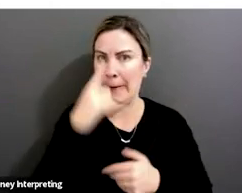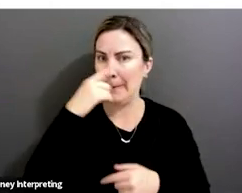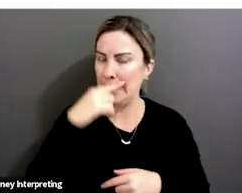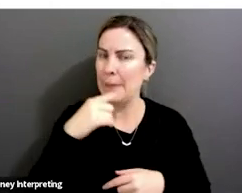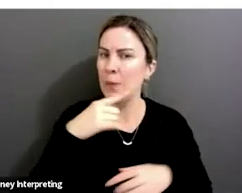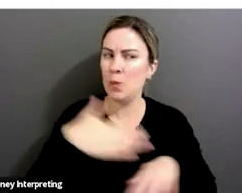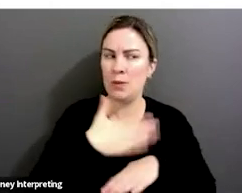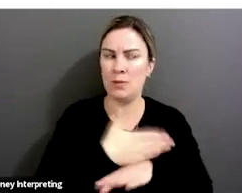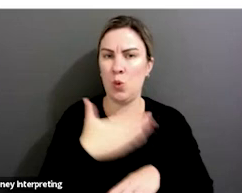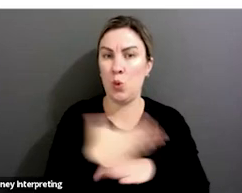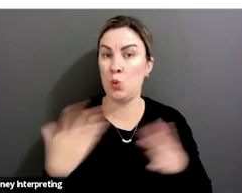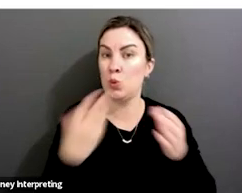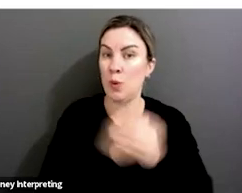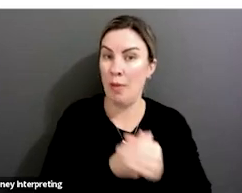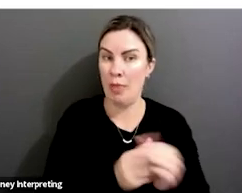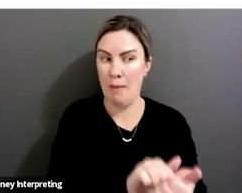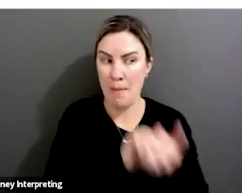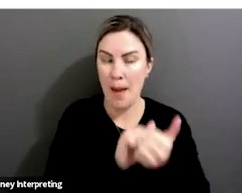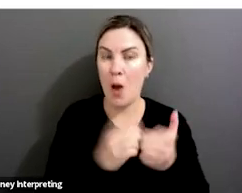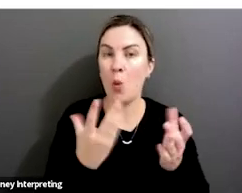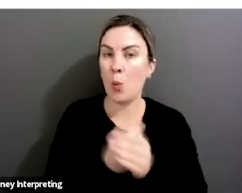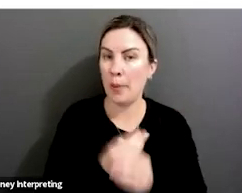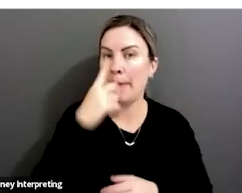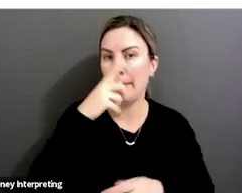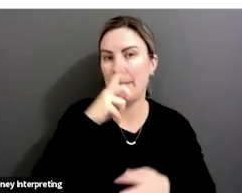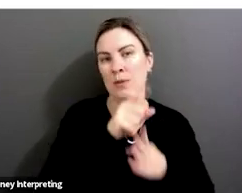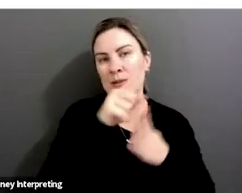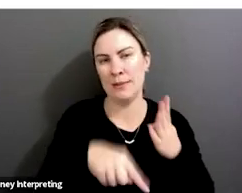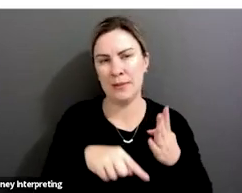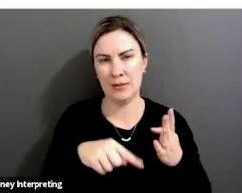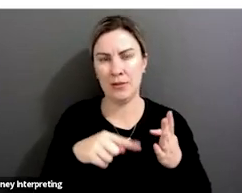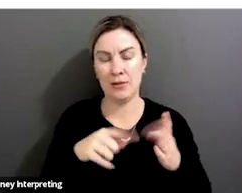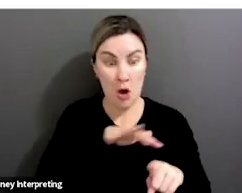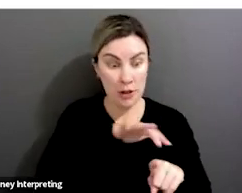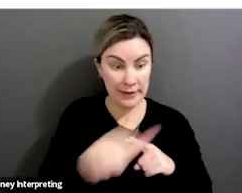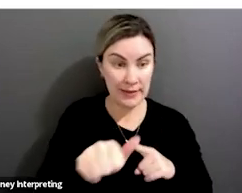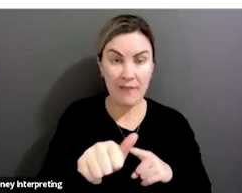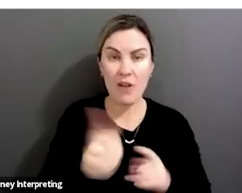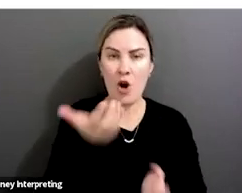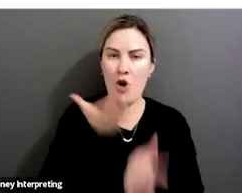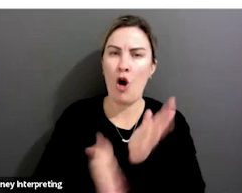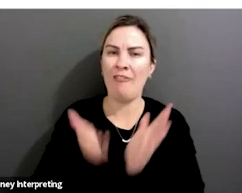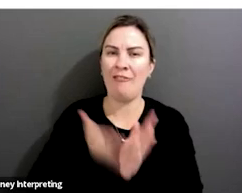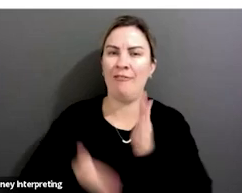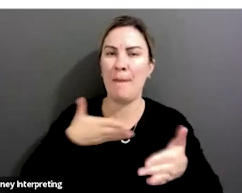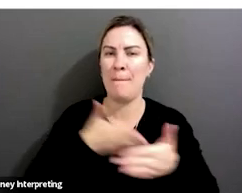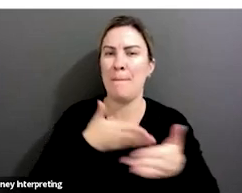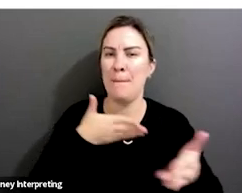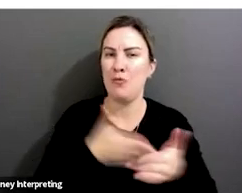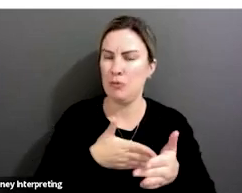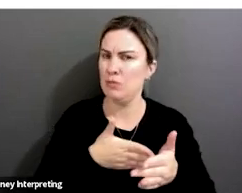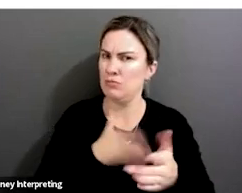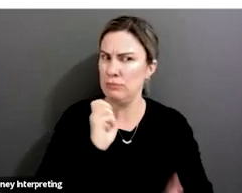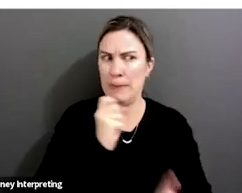in partnership with people with disability so that we can identify and remove barriers that impact the safety and well-being of